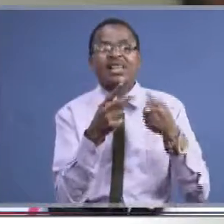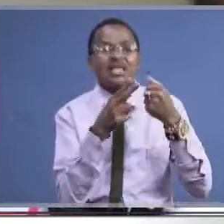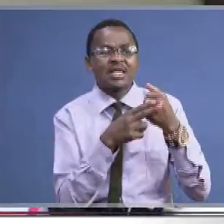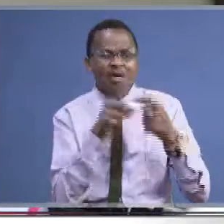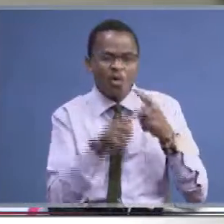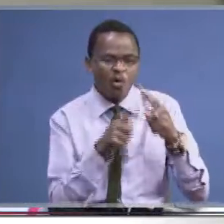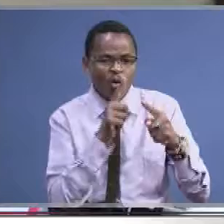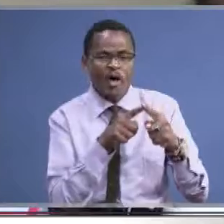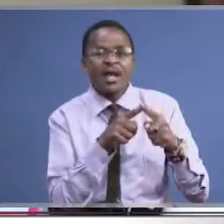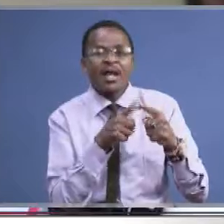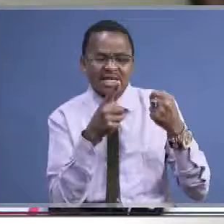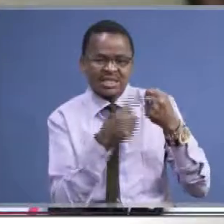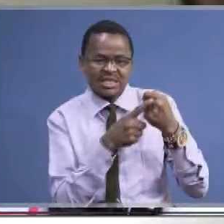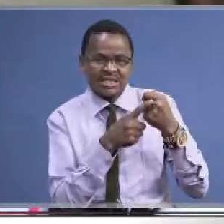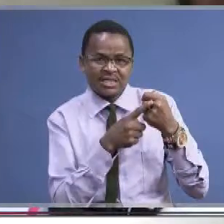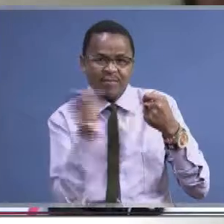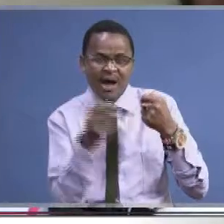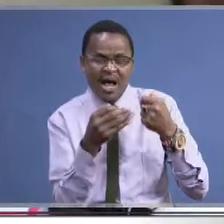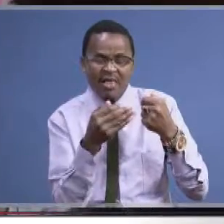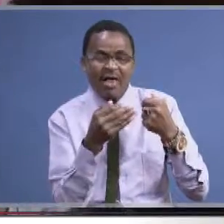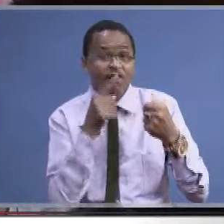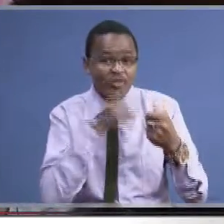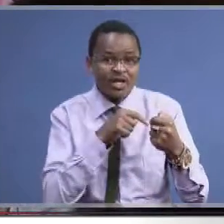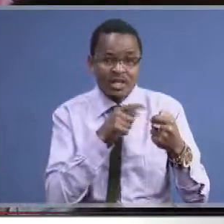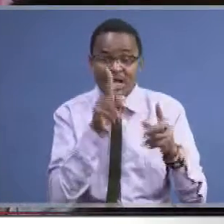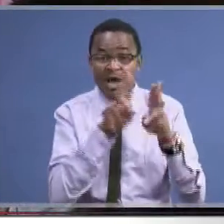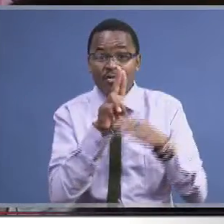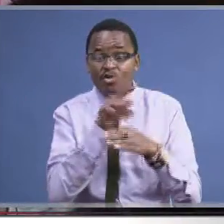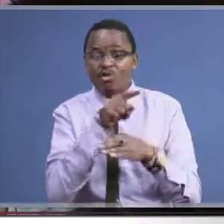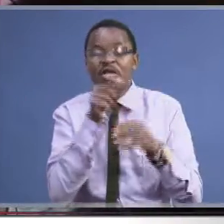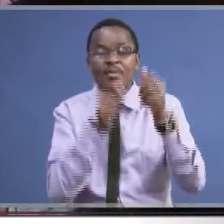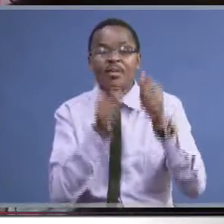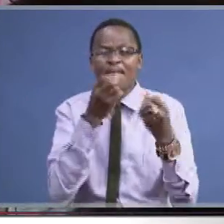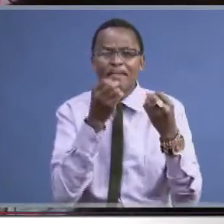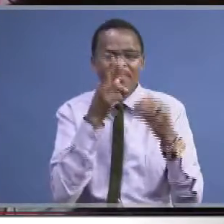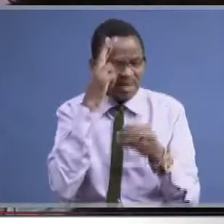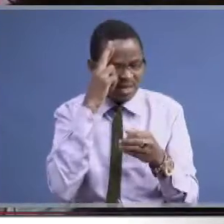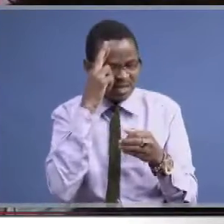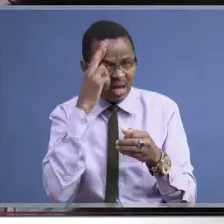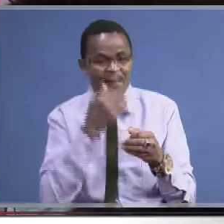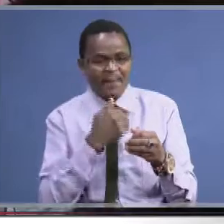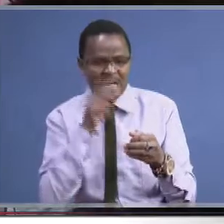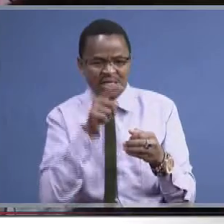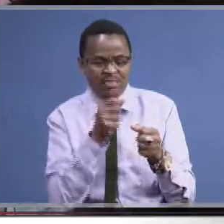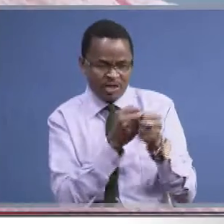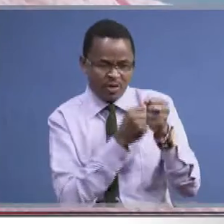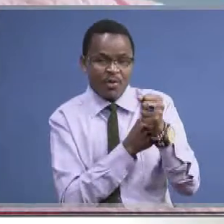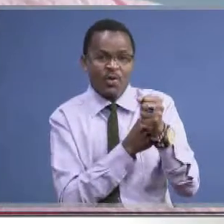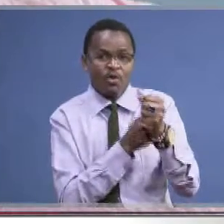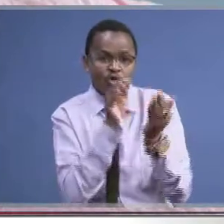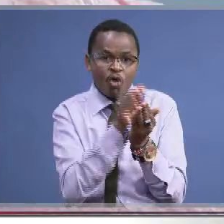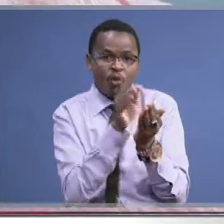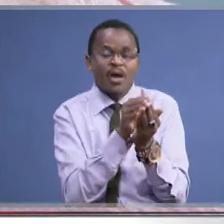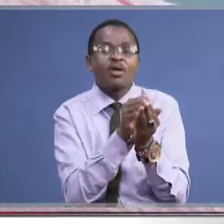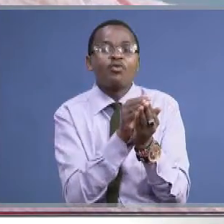that before 6 months are over, they will have used this milk. While there are so many reasons why mothers must be supported to combine breastfeeding